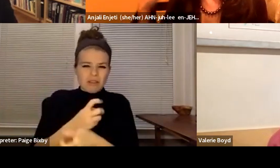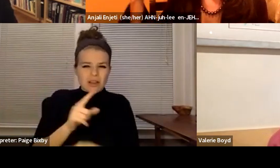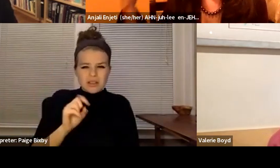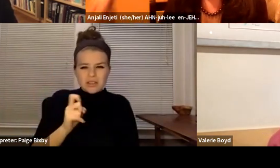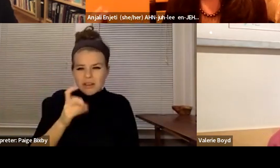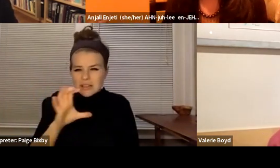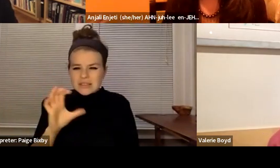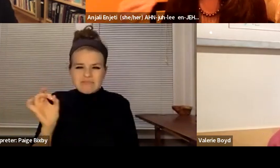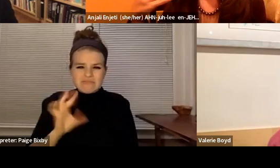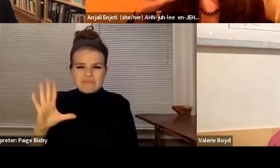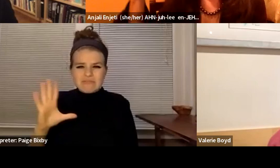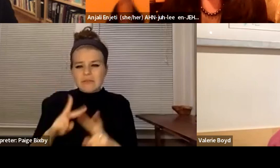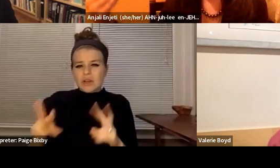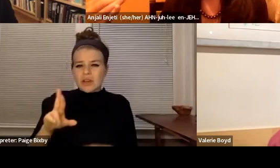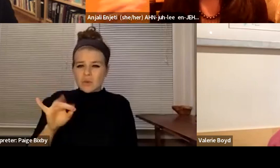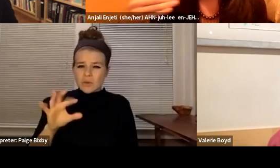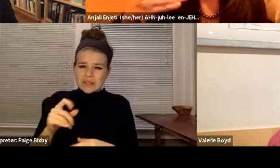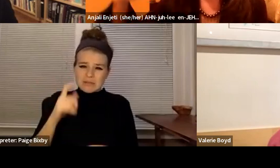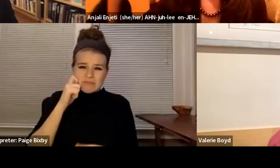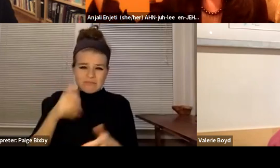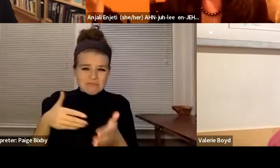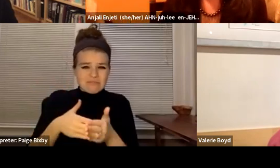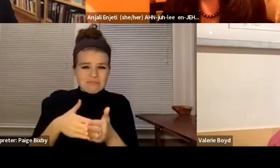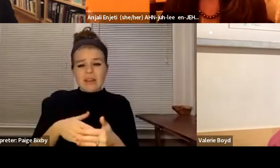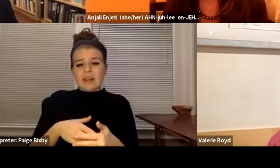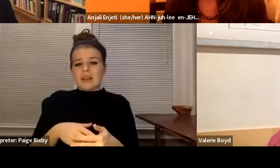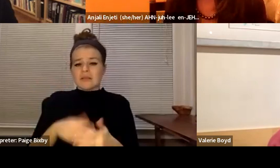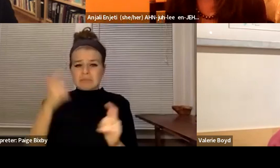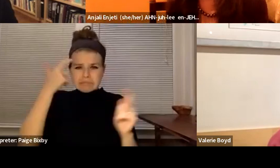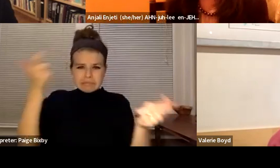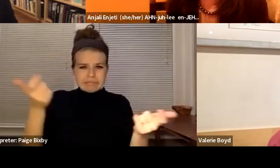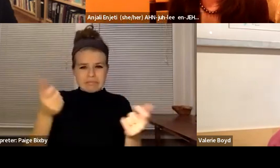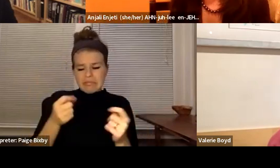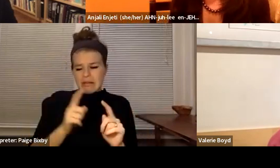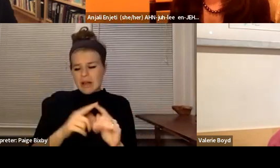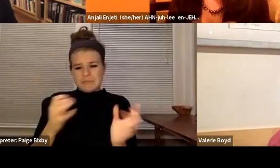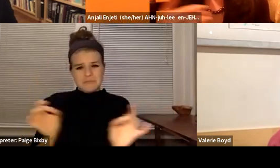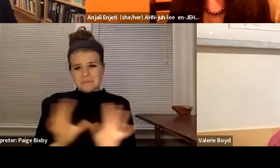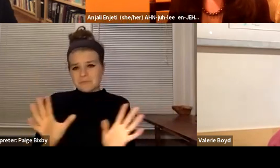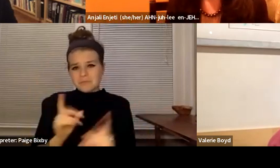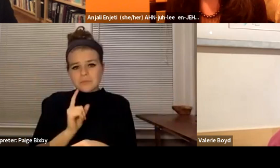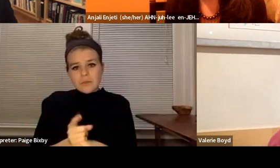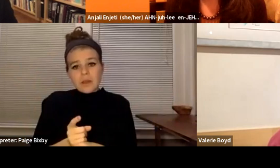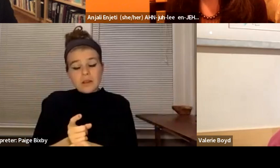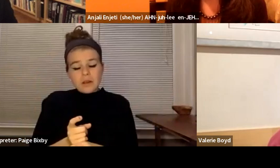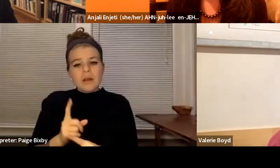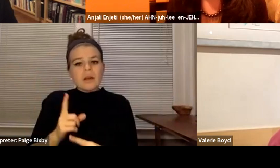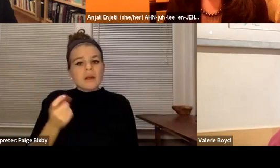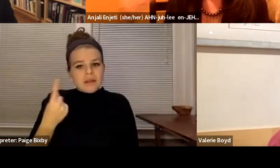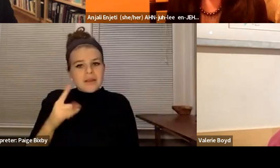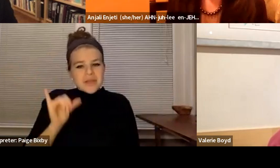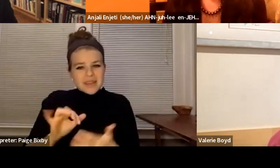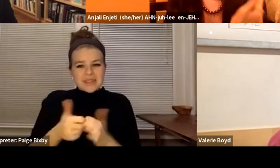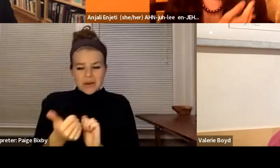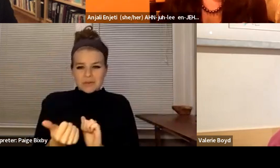very, you know, racist, and of course bigoted in multiple ways, right? But that's how we do it. We